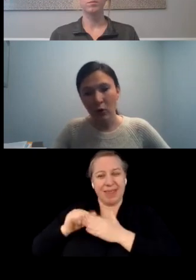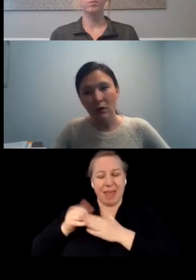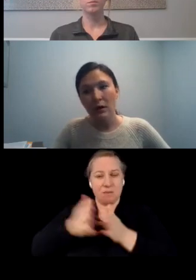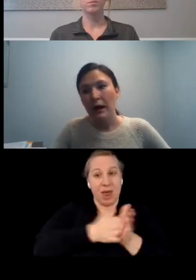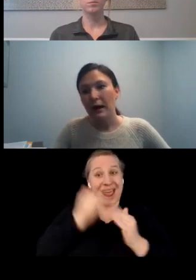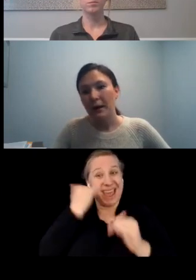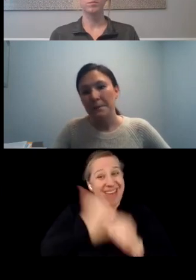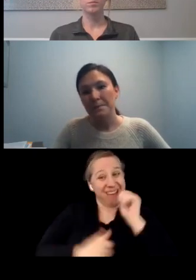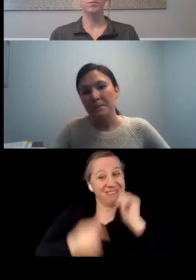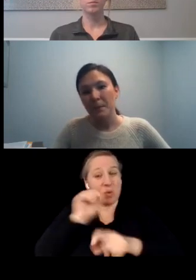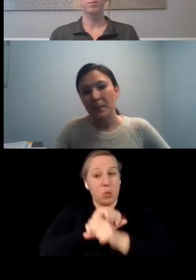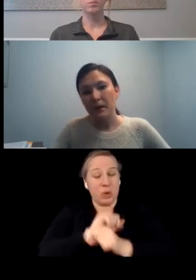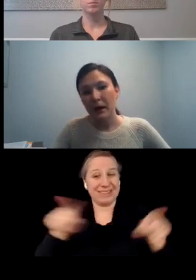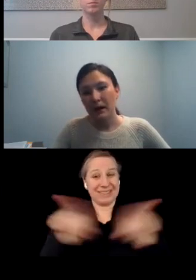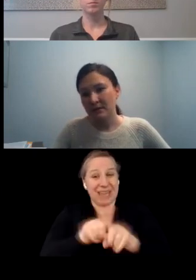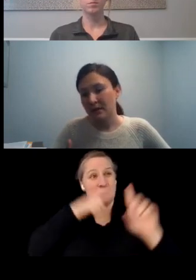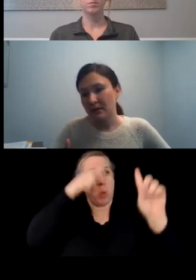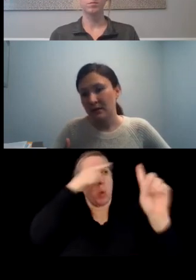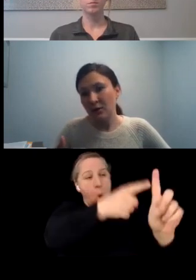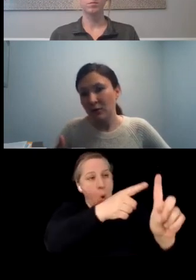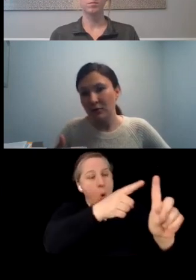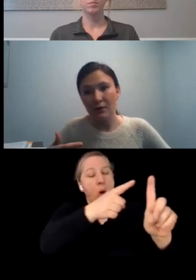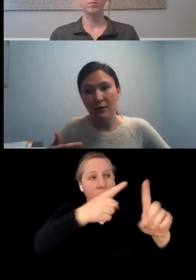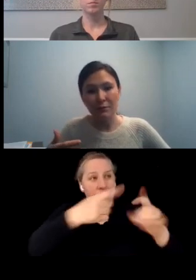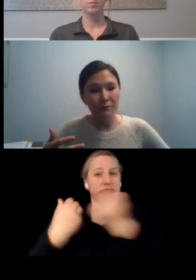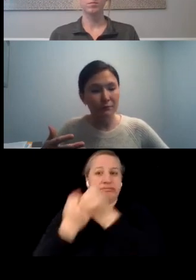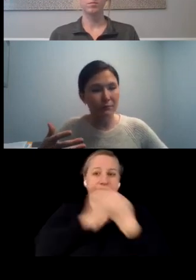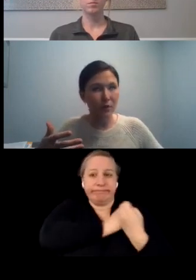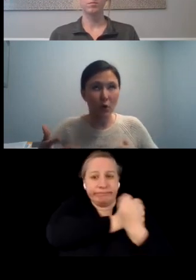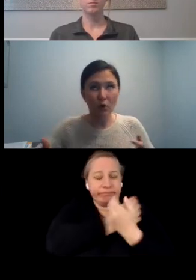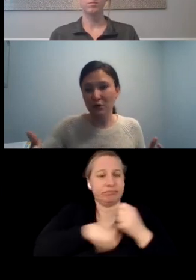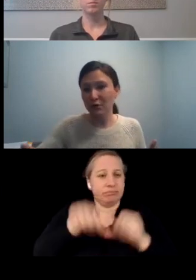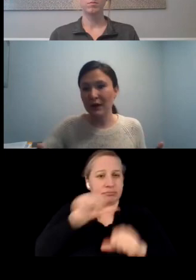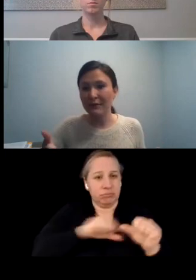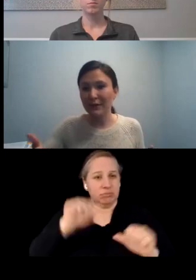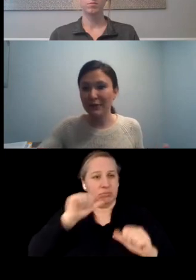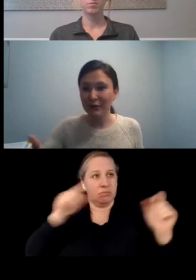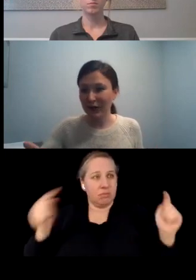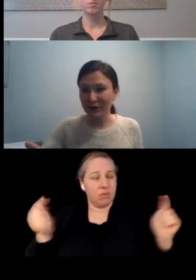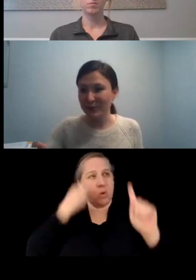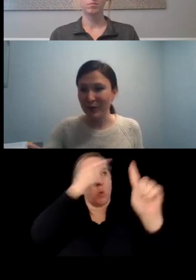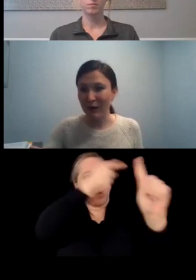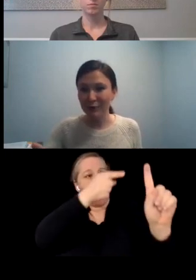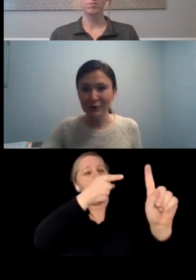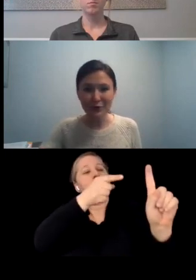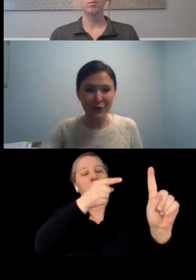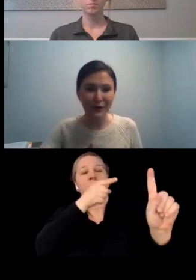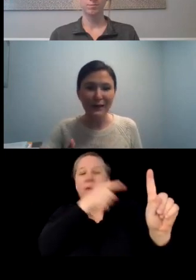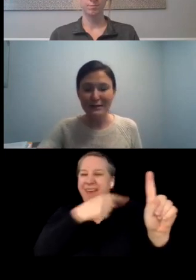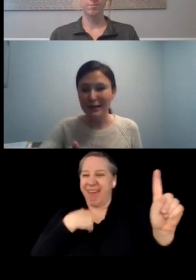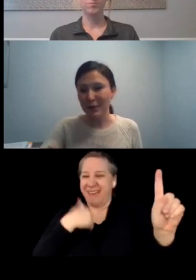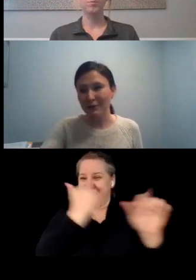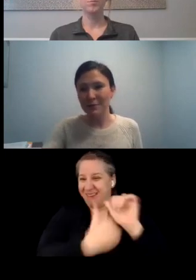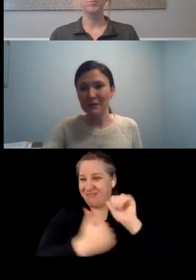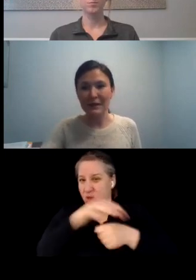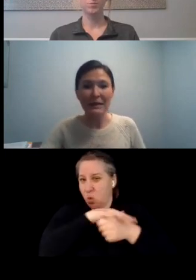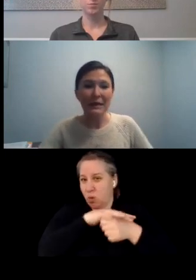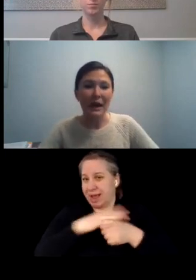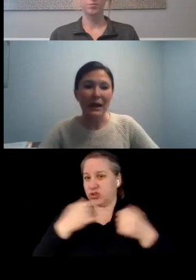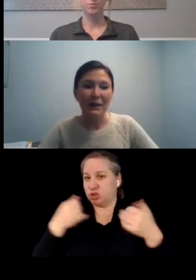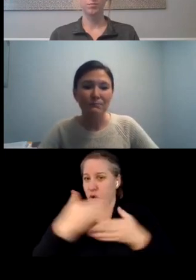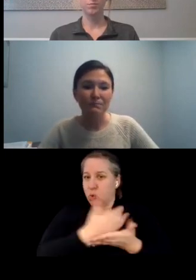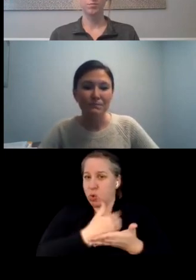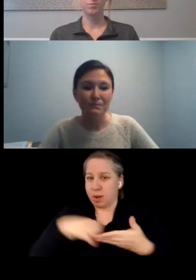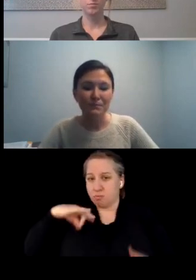towards the same goal. As the goal is in order to have every location be profitable. So as that